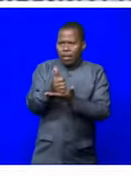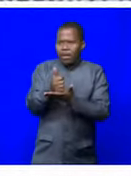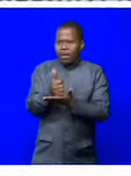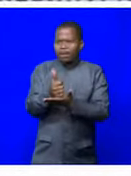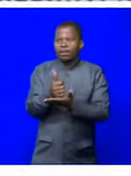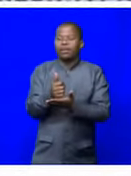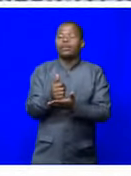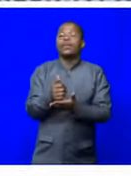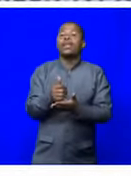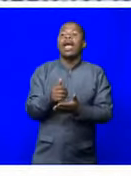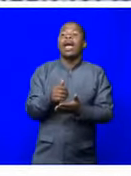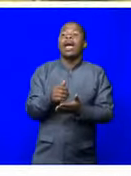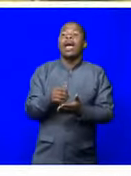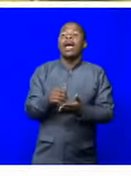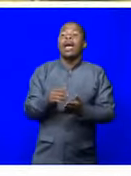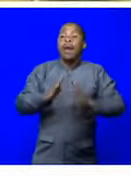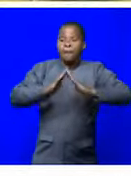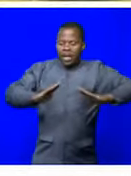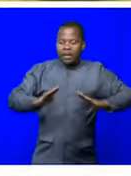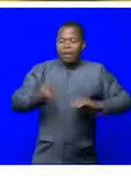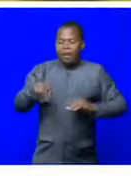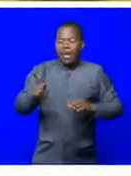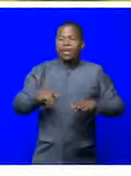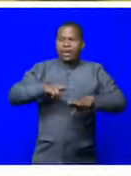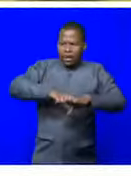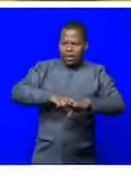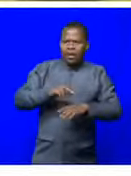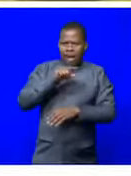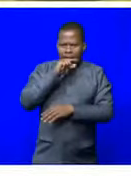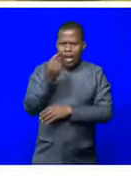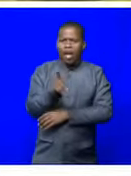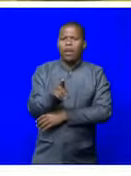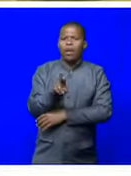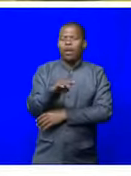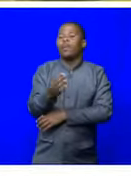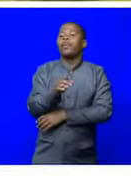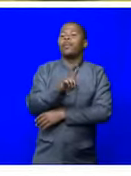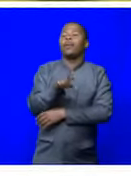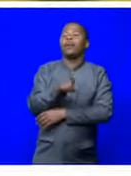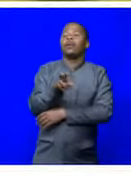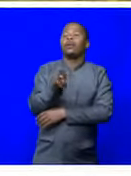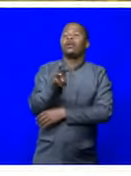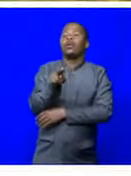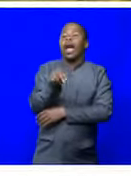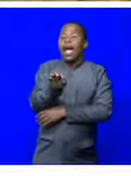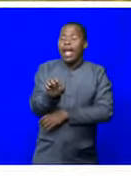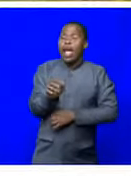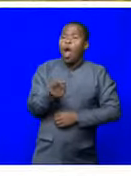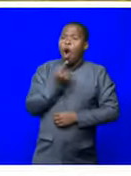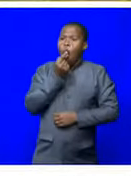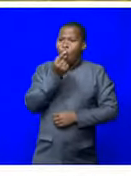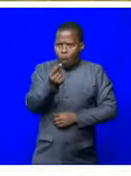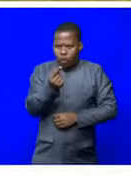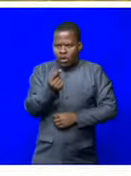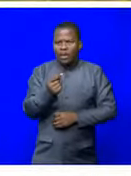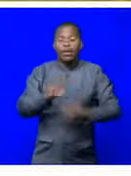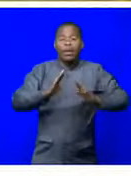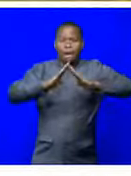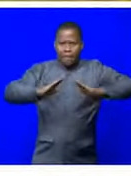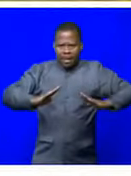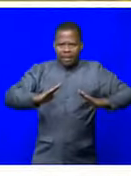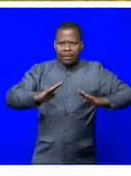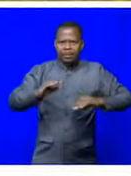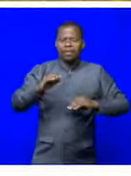Dr. Simon Zwane uthi bayadibophelela babo mabhalane ekutseni batawusebenzisana